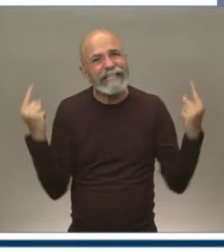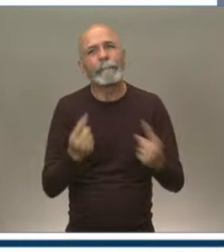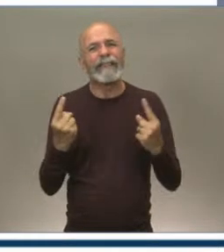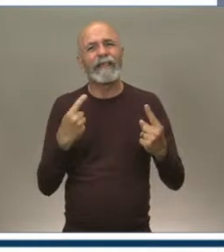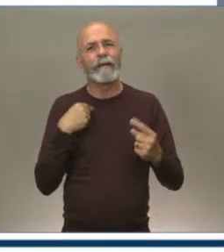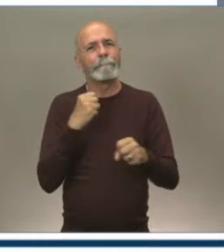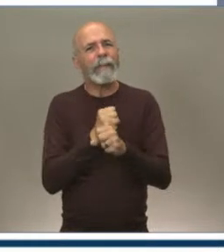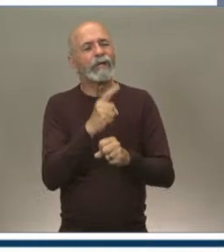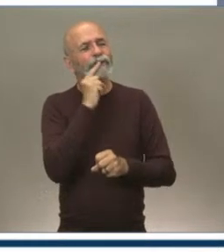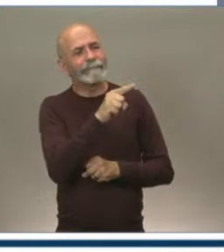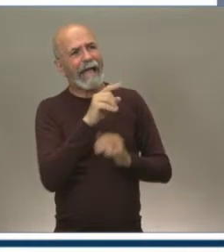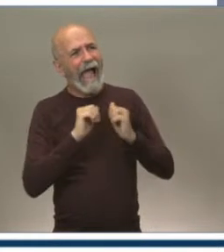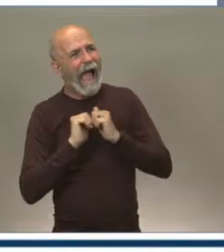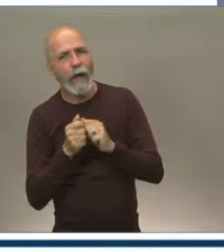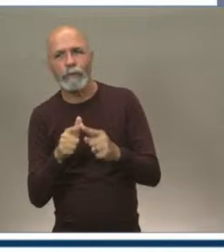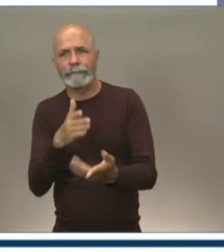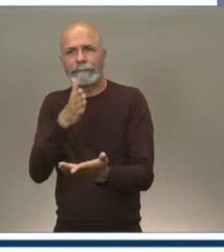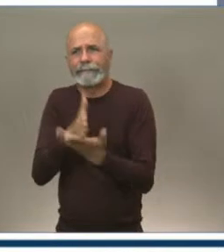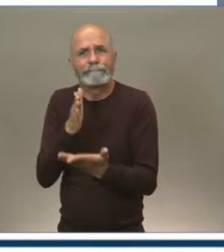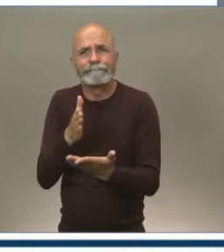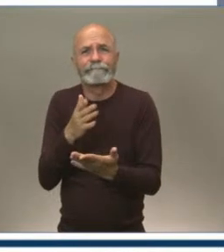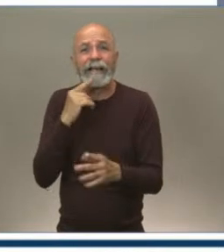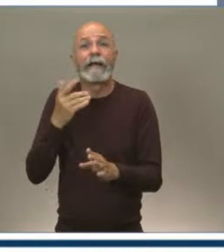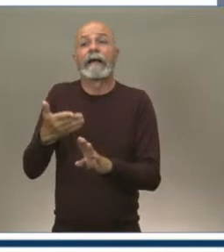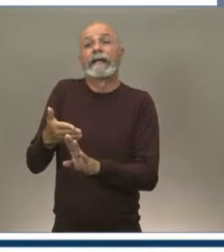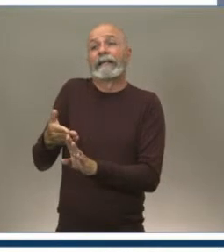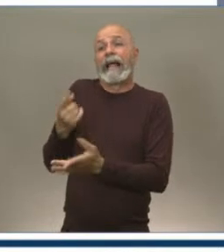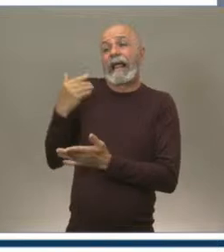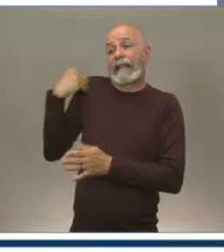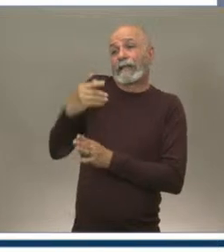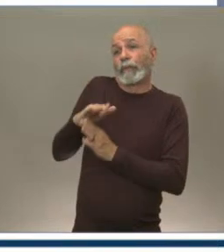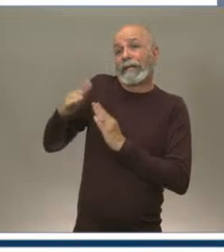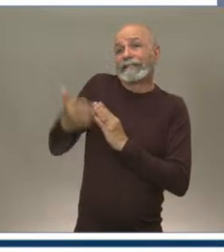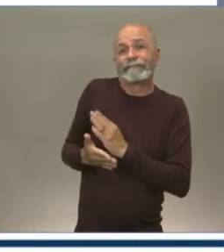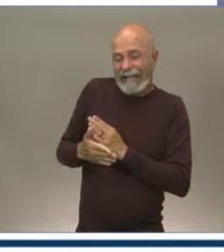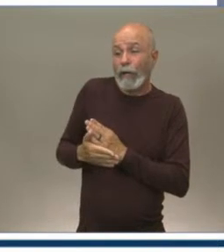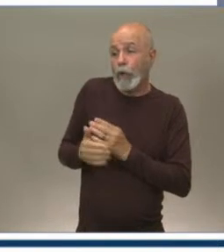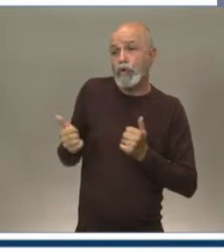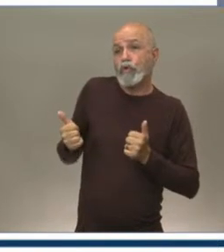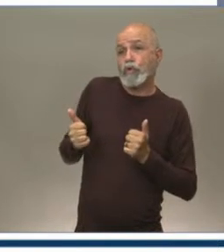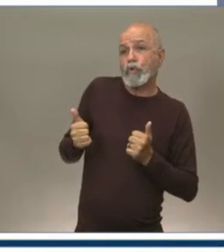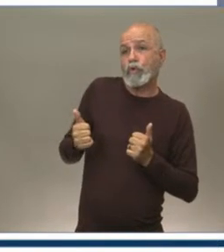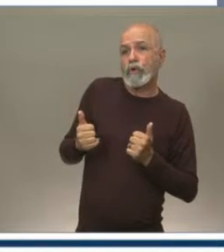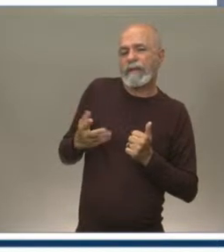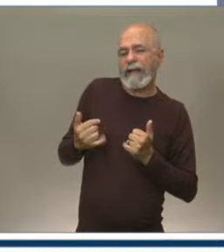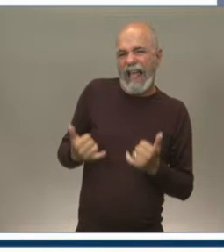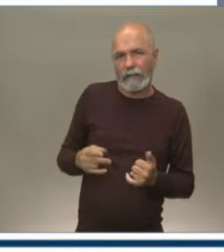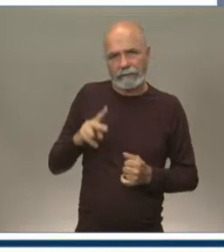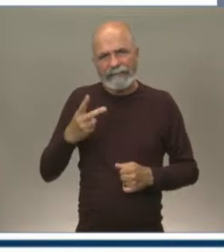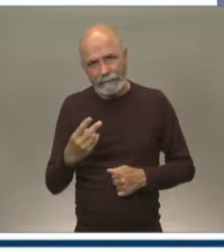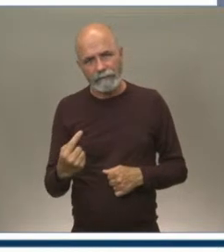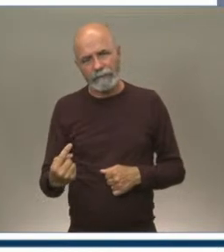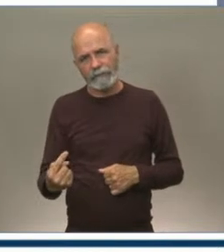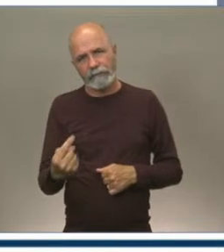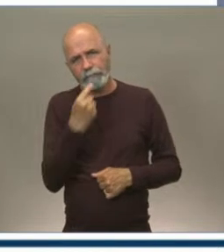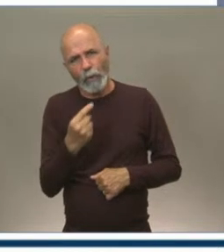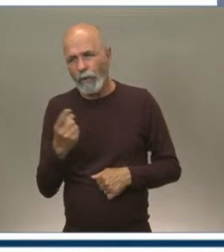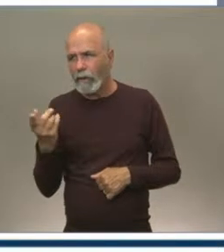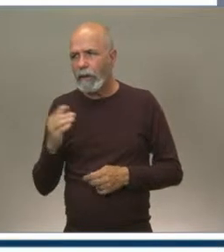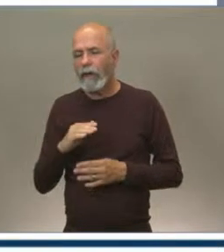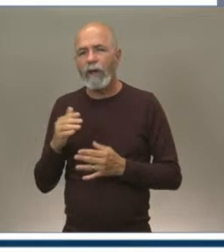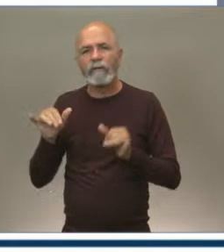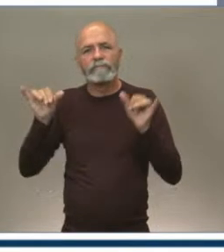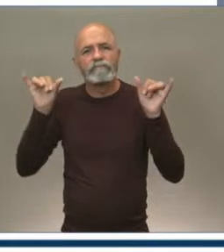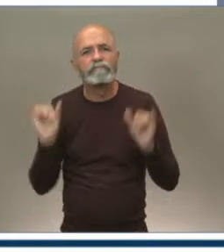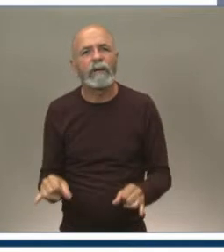good days. The previous weekend was better. Obviously, it's disappointing to see repeat offenses, but we need to